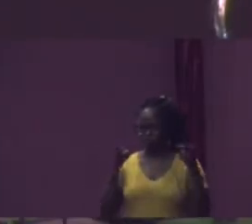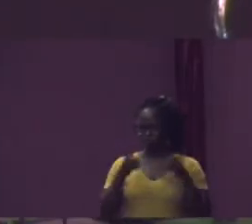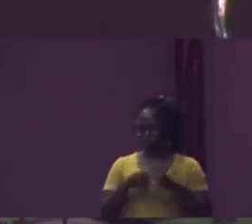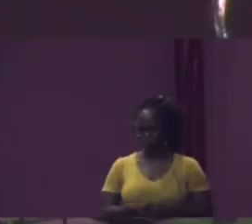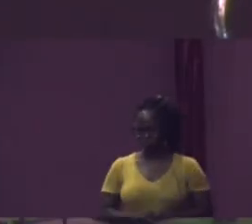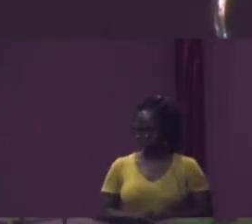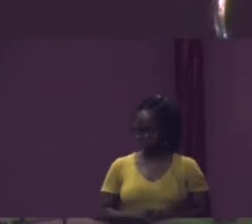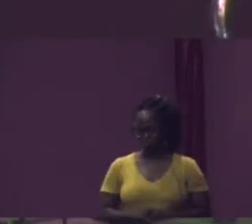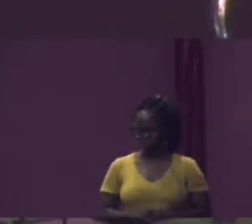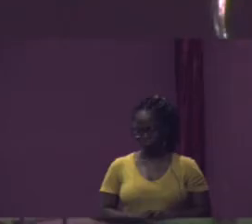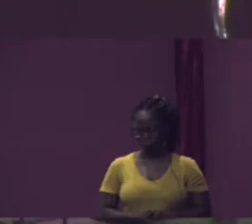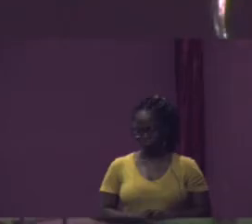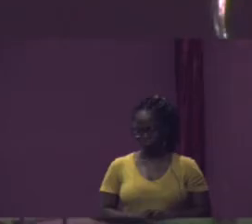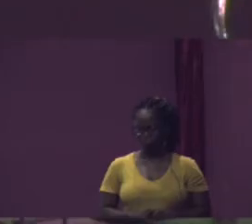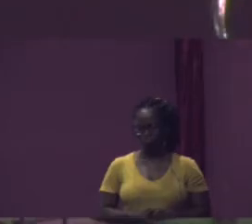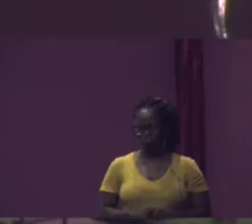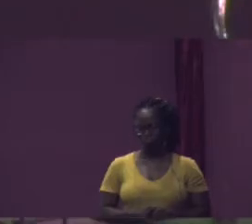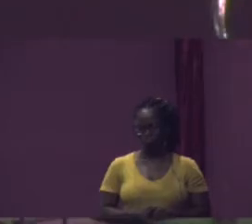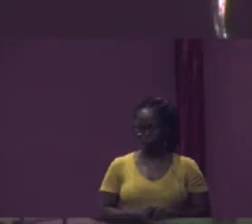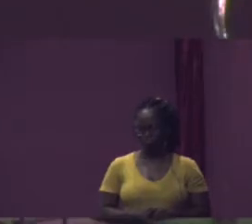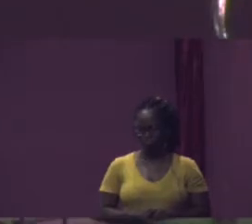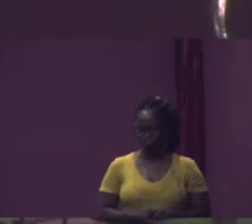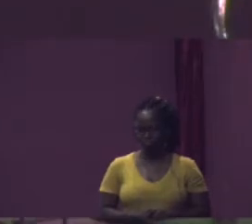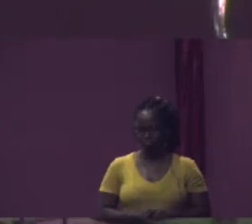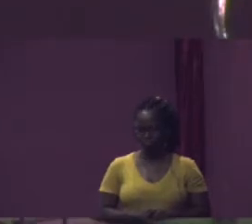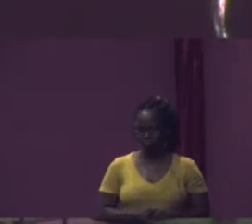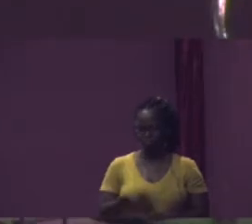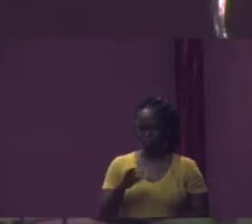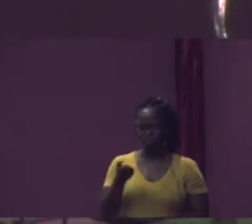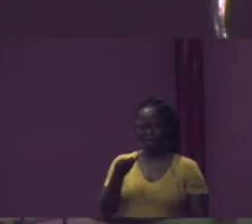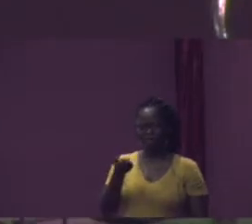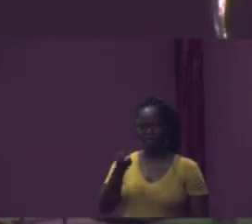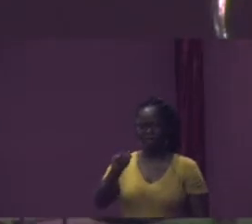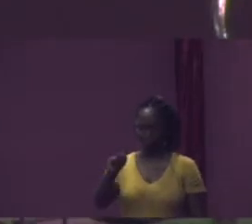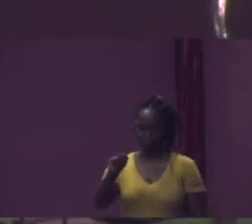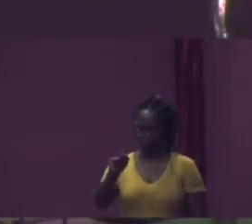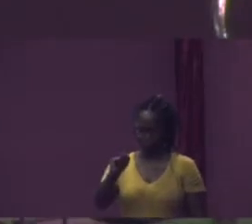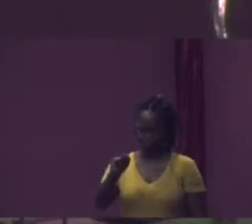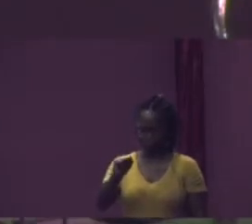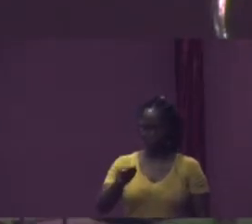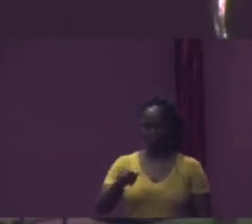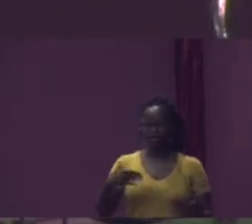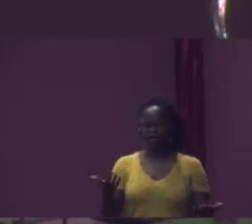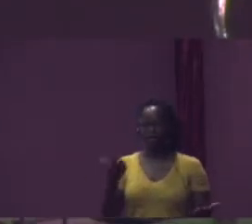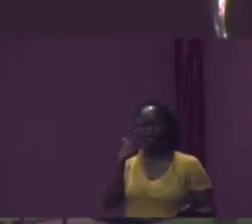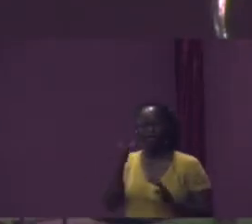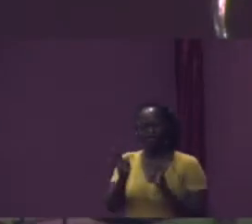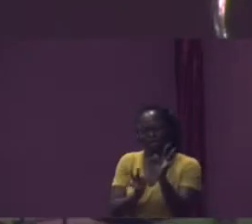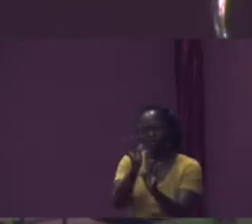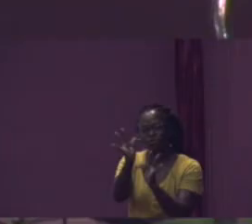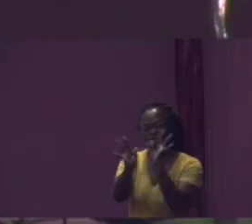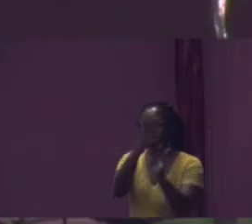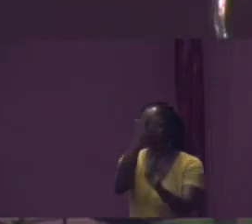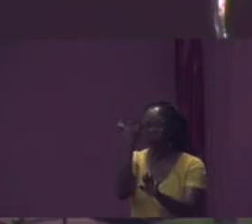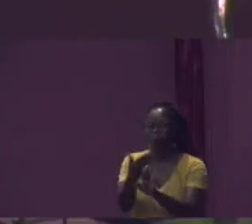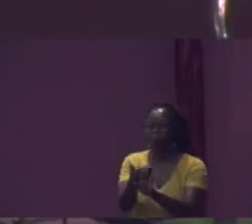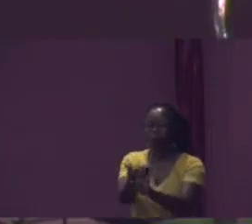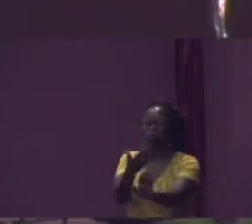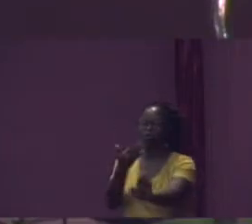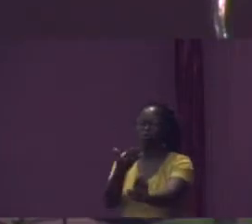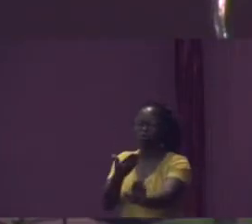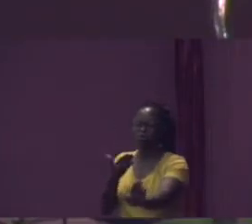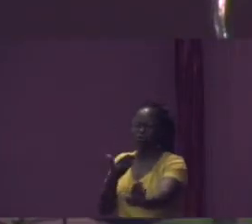order to have them use the available tools of modernity. People seamlessly moved away from what they deemed as folkloric